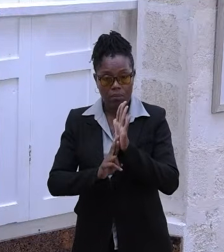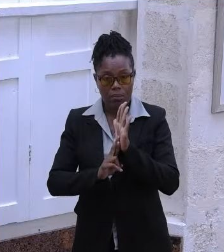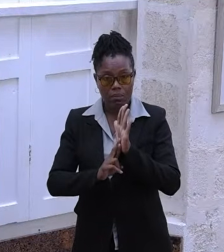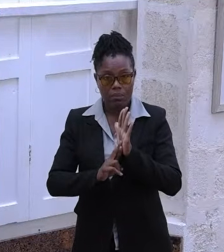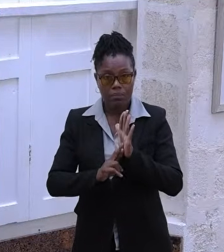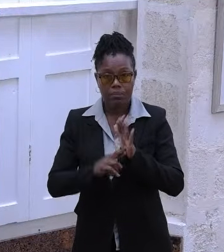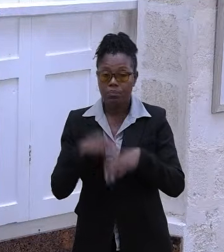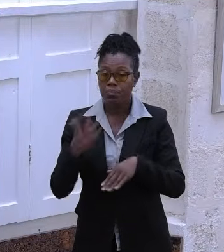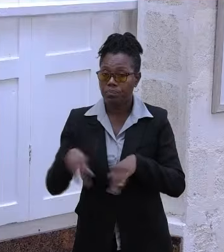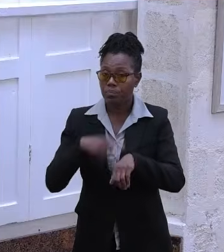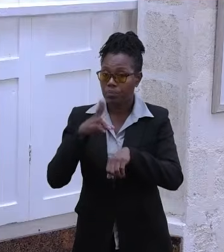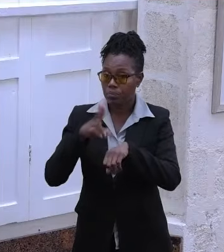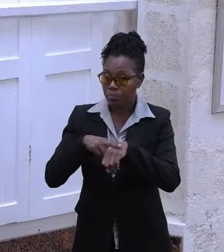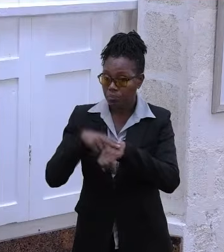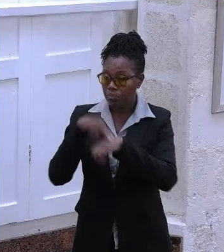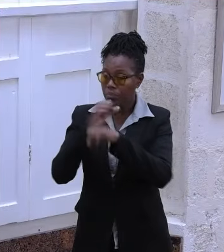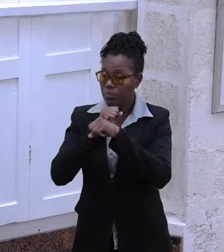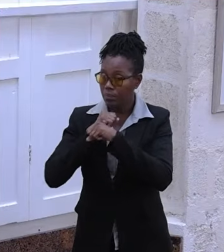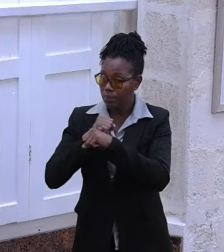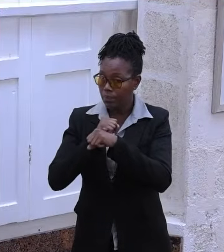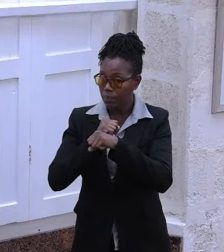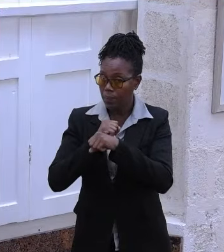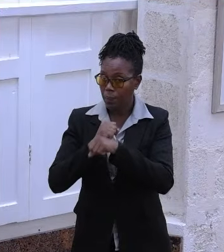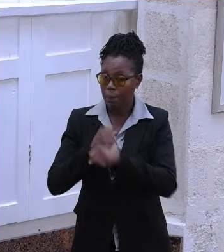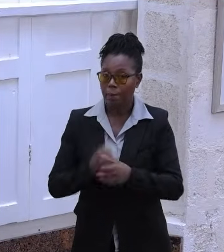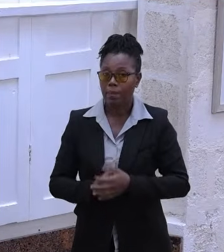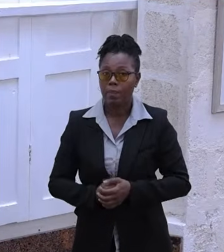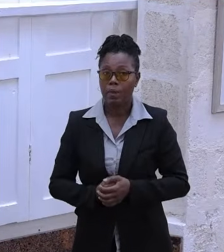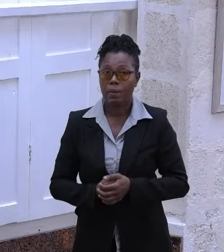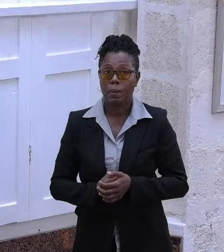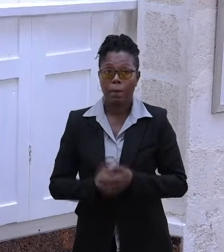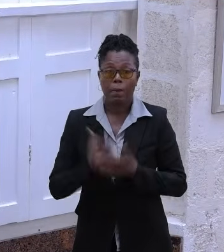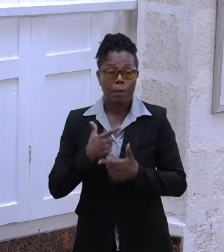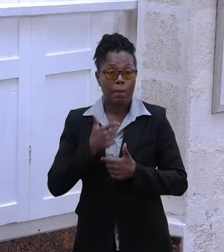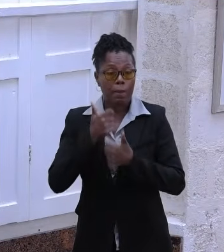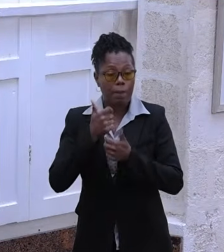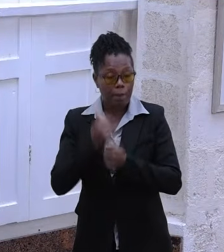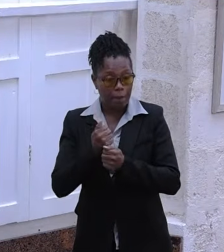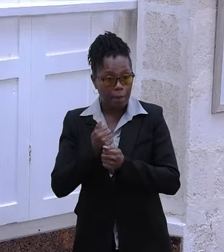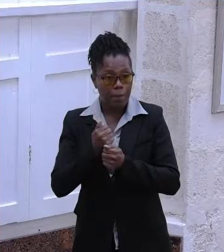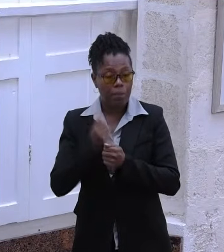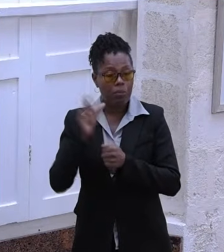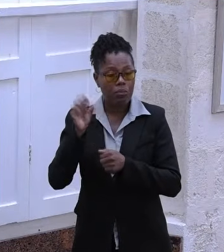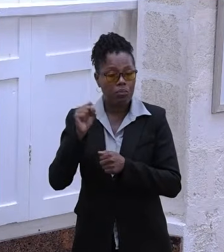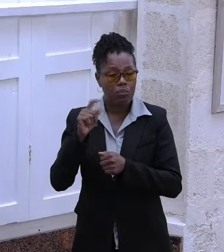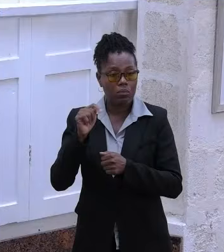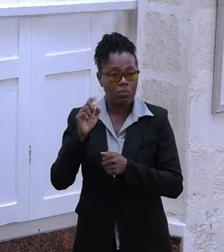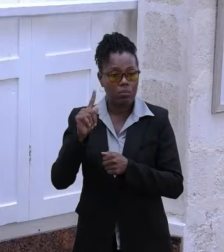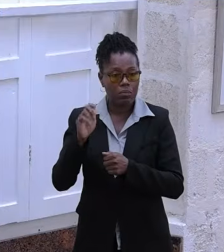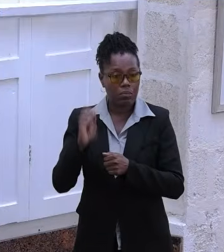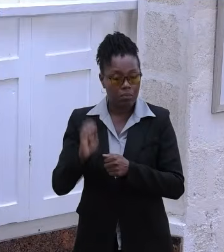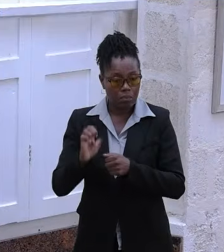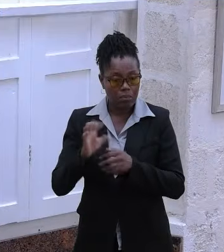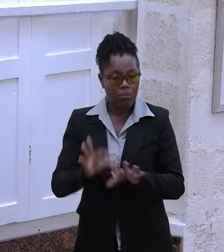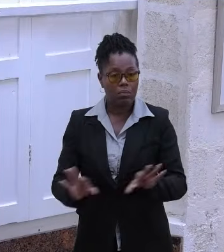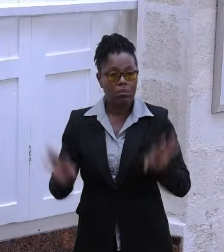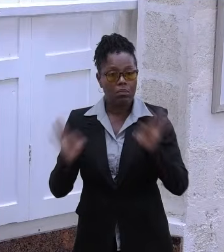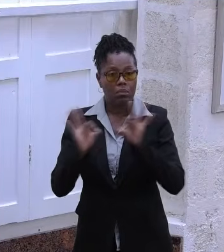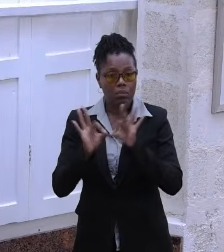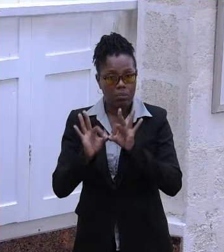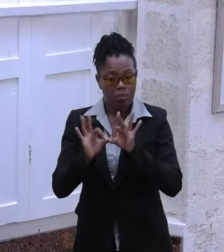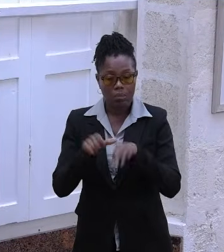of national security. The interest of the state is paramount, and